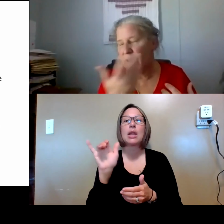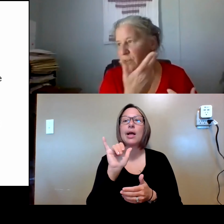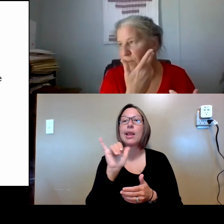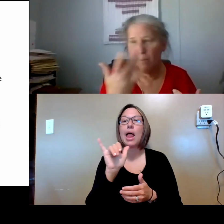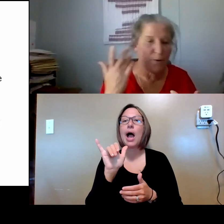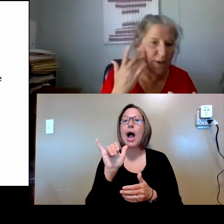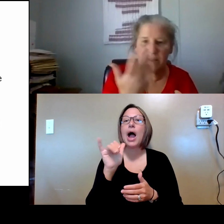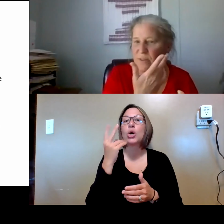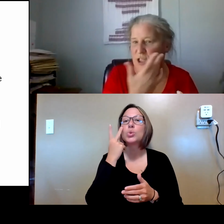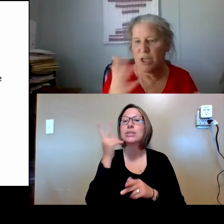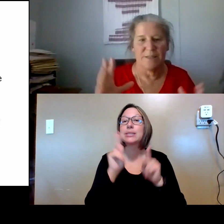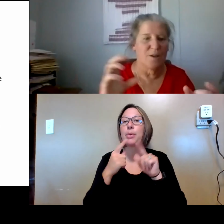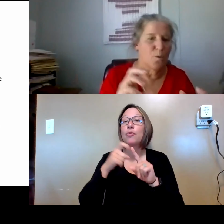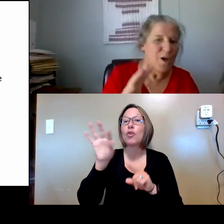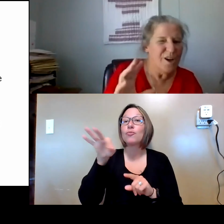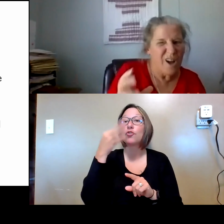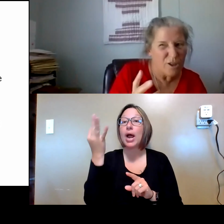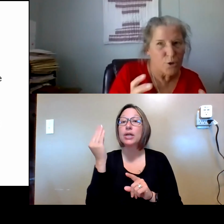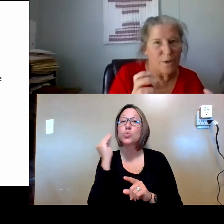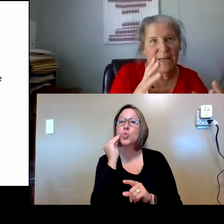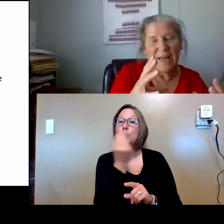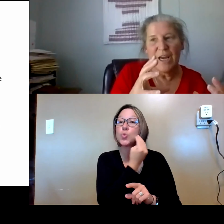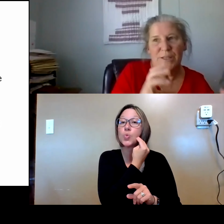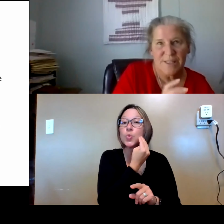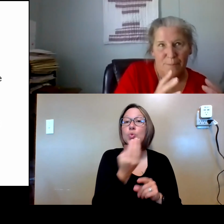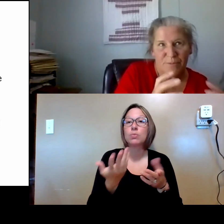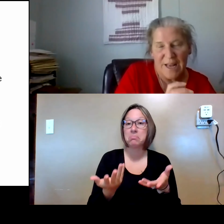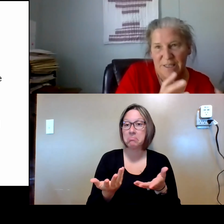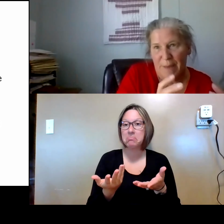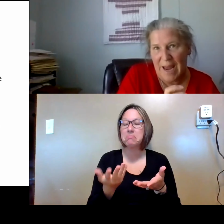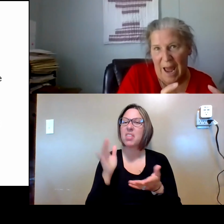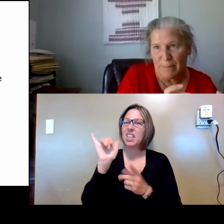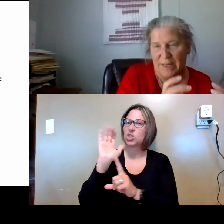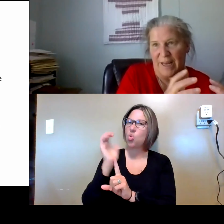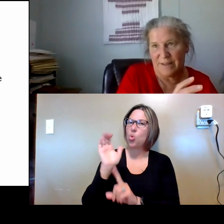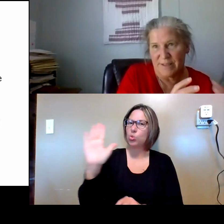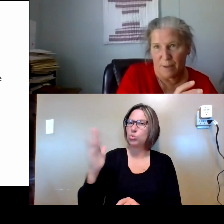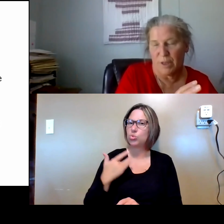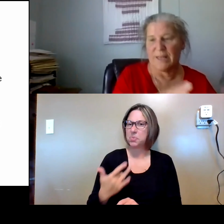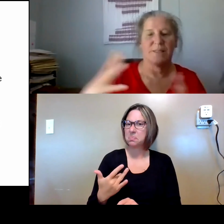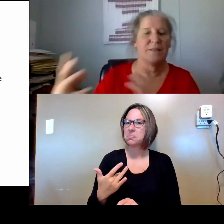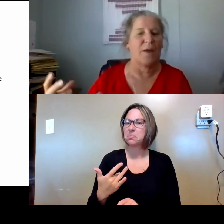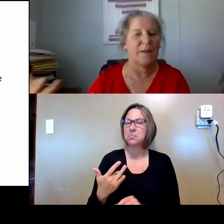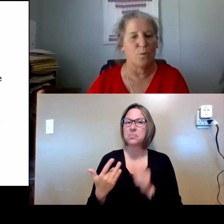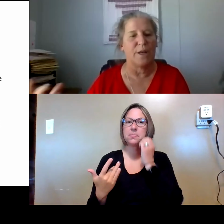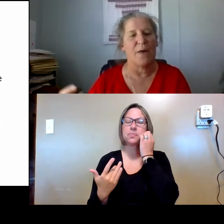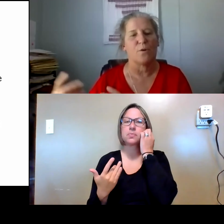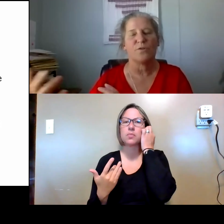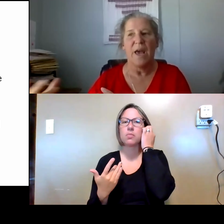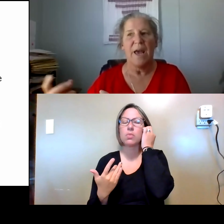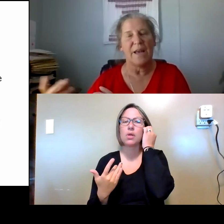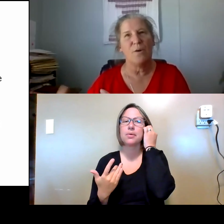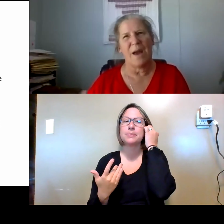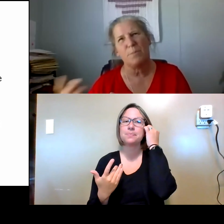they'll kiss on both sides of the cheek. So culturally, some things may happen in some places that they don't in